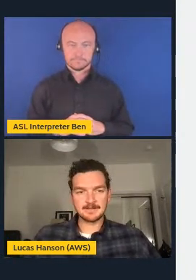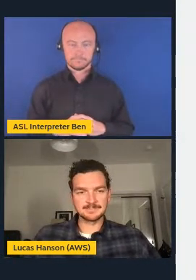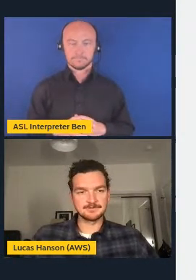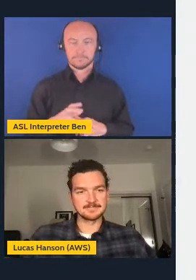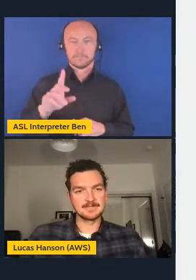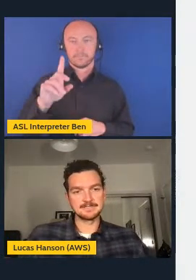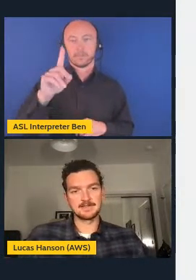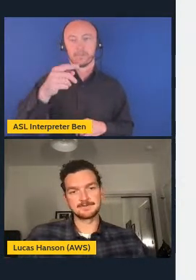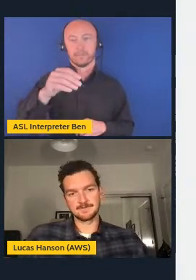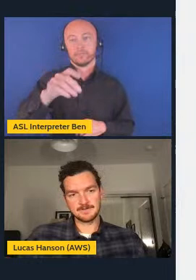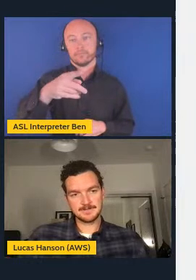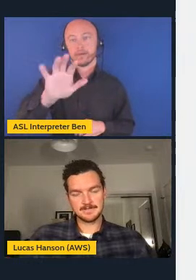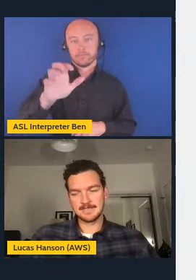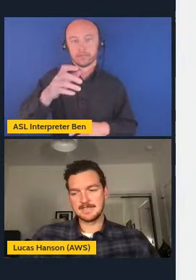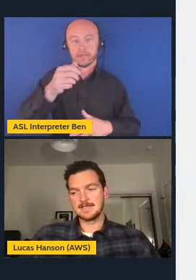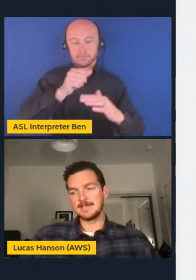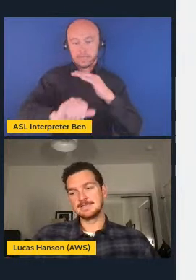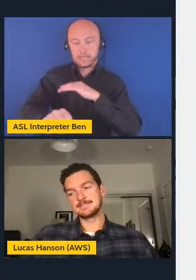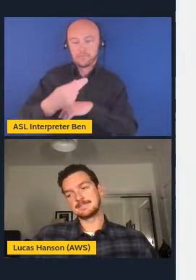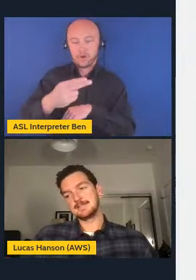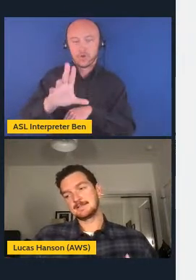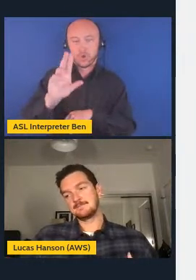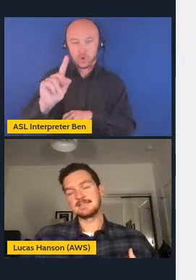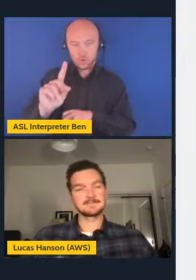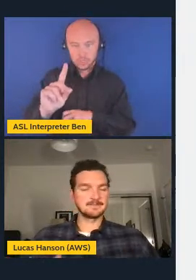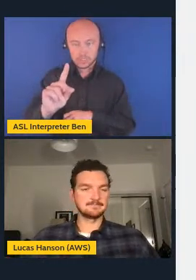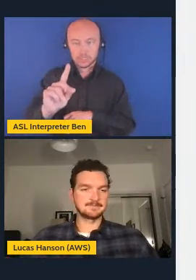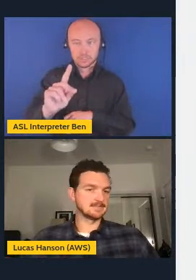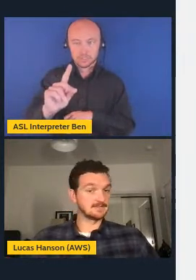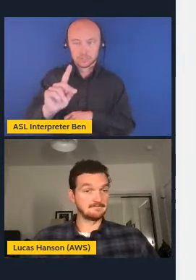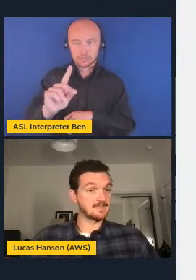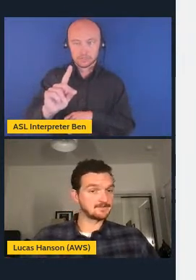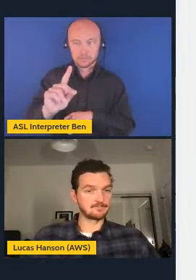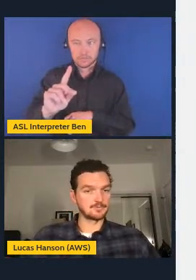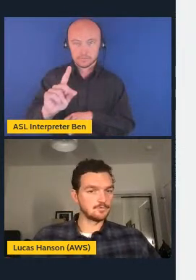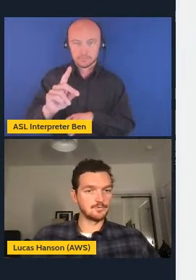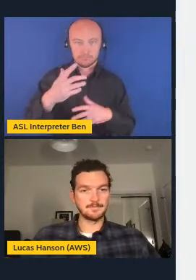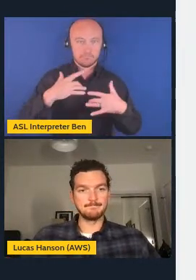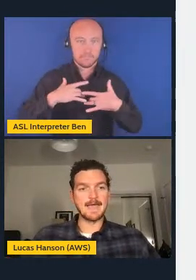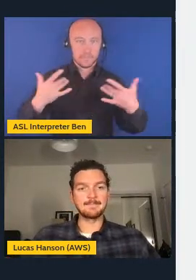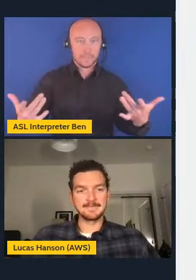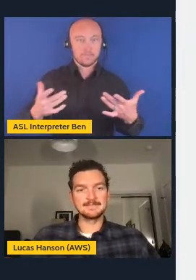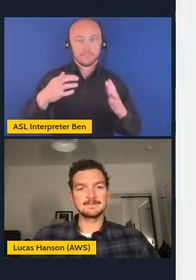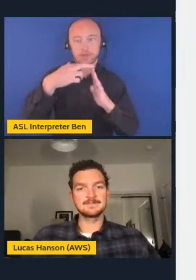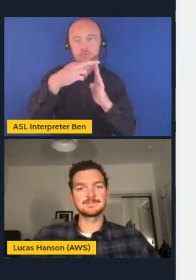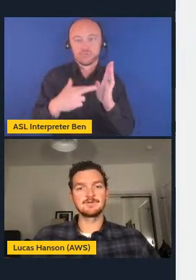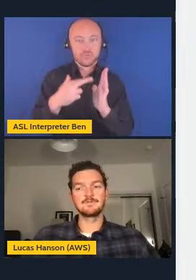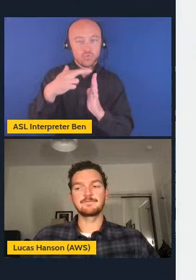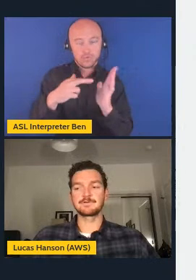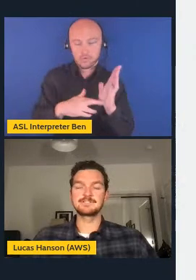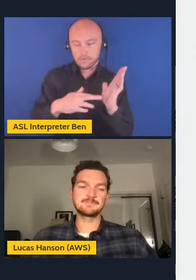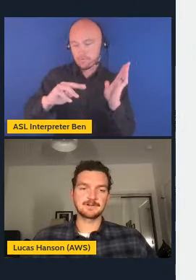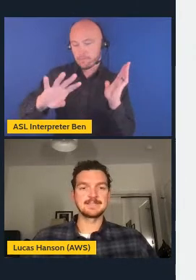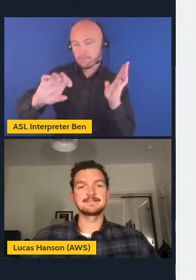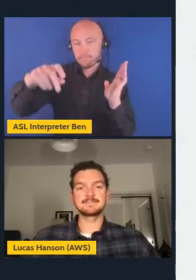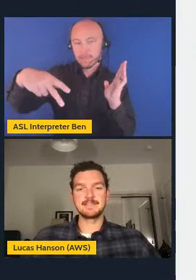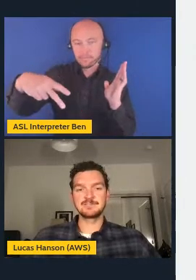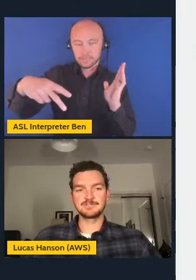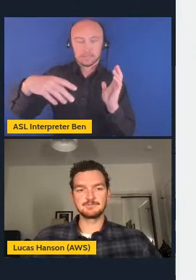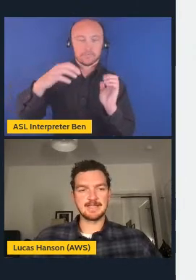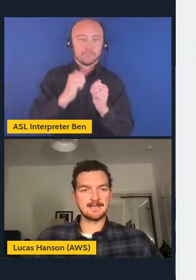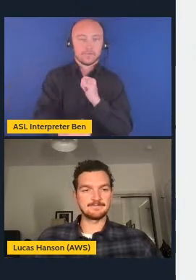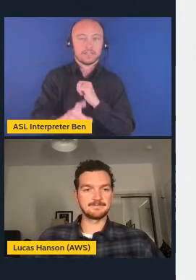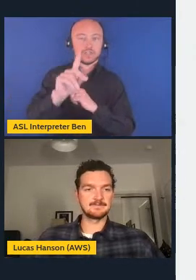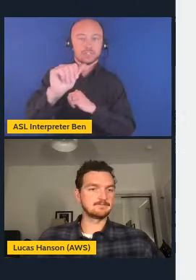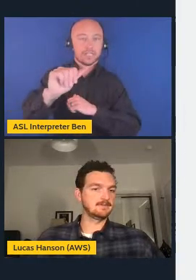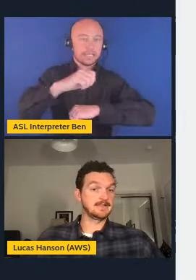pipeline construct does under the hood is it basically does event rule mapping. So for each of our data stages,